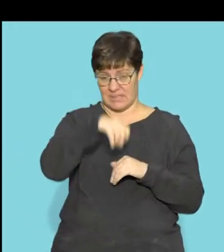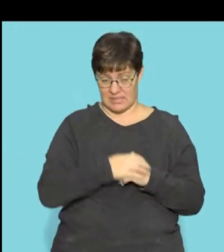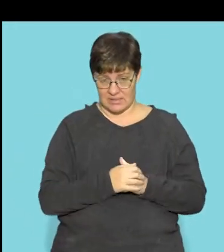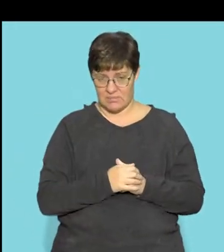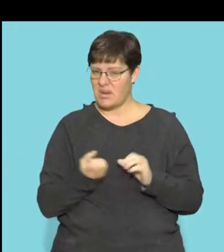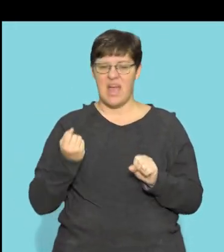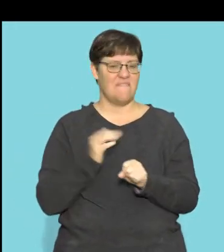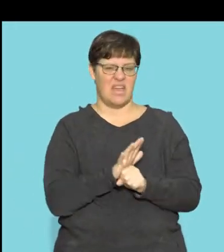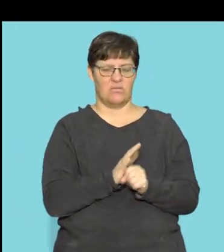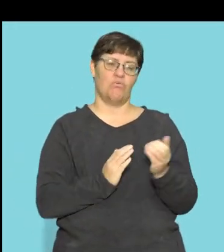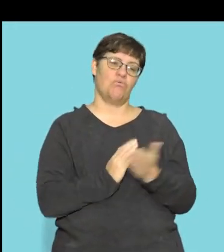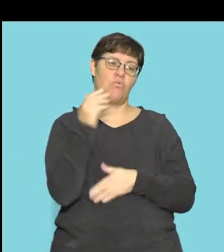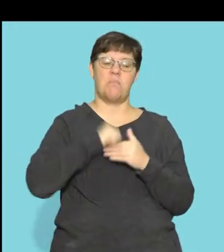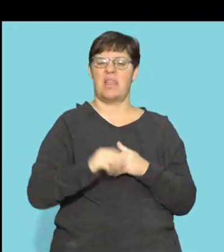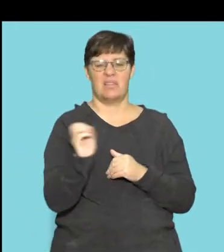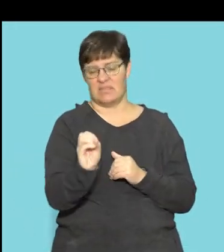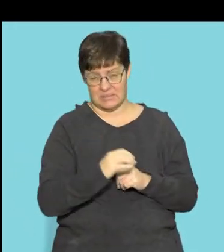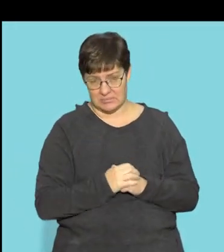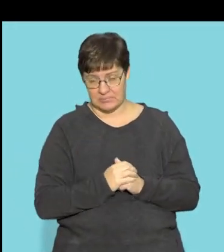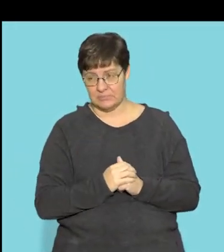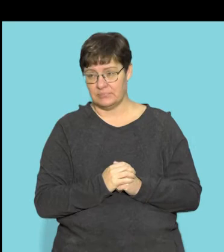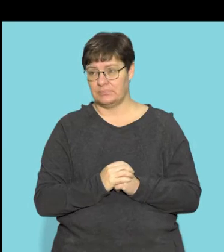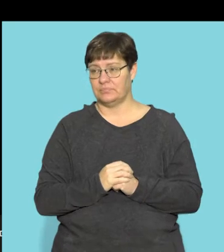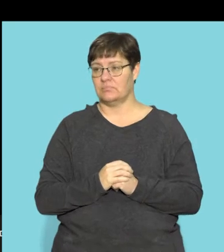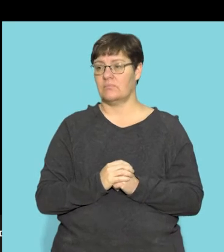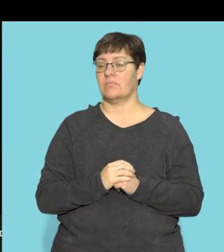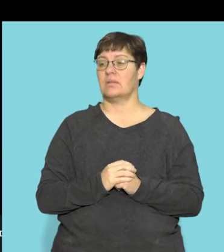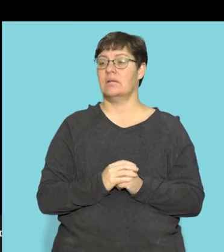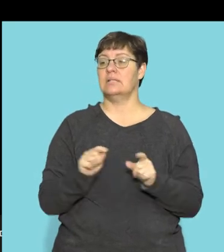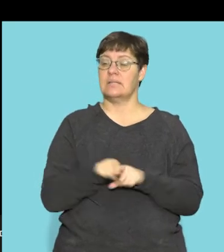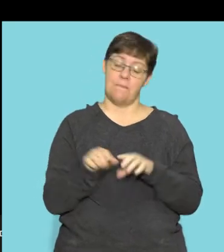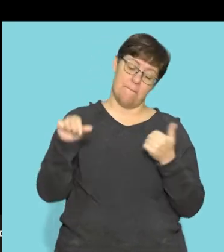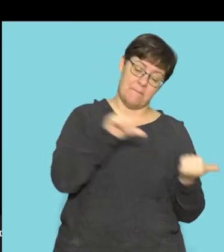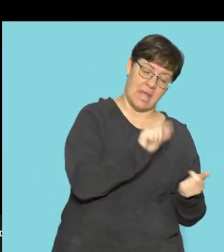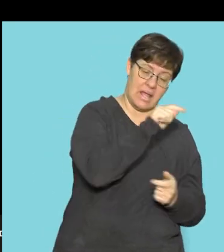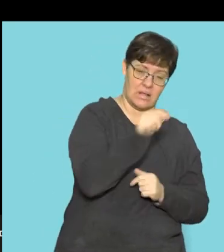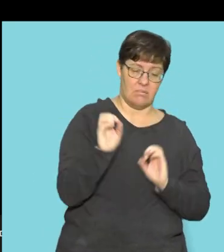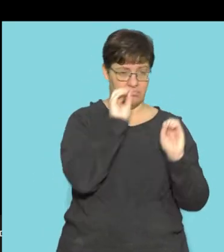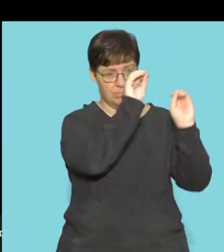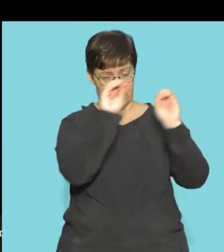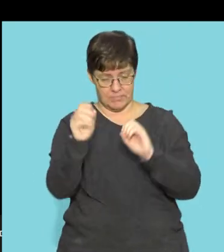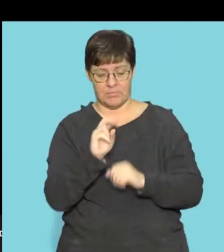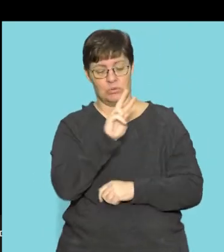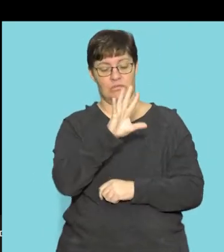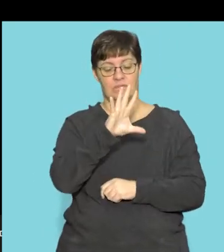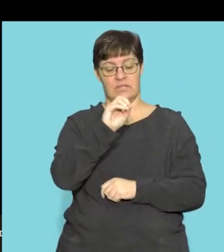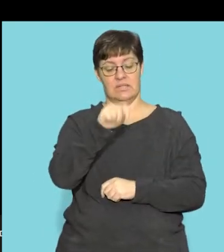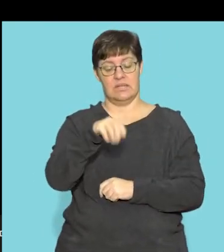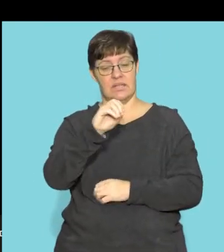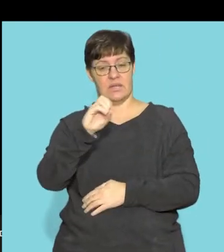not gonna be affected by the compounding period. You then also go back to the calculator,